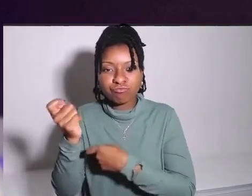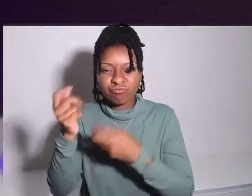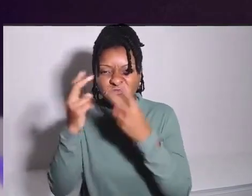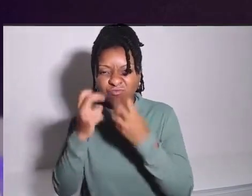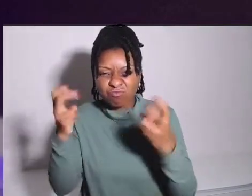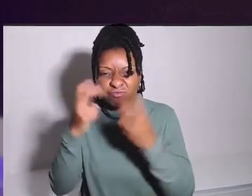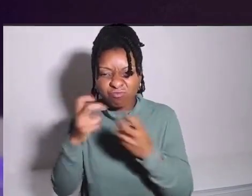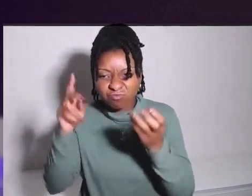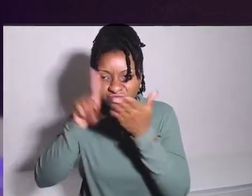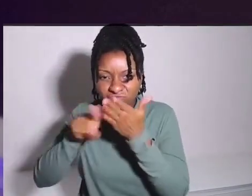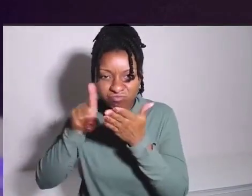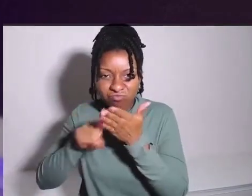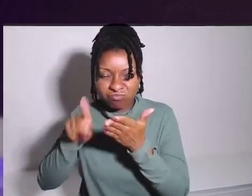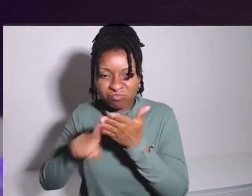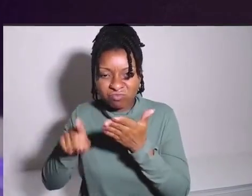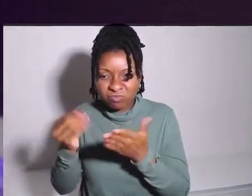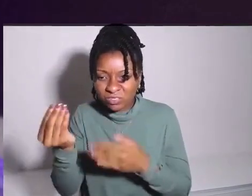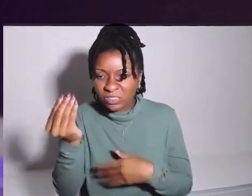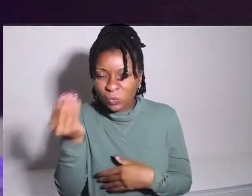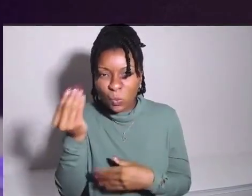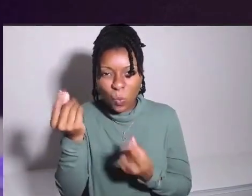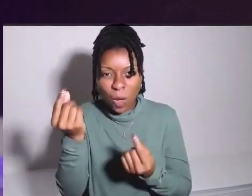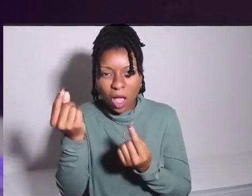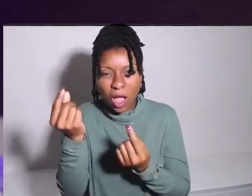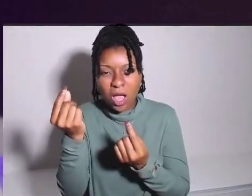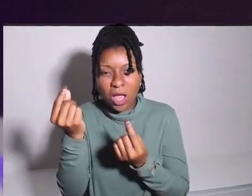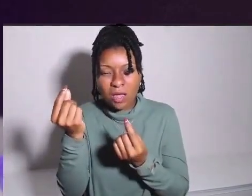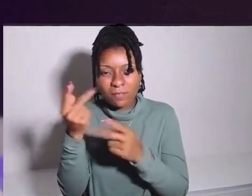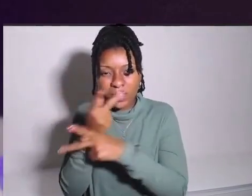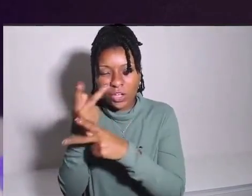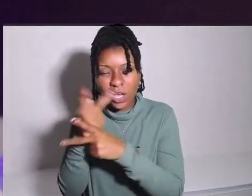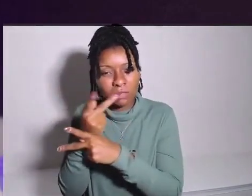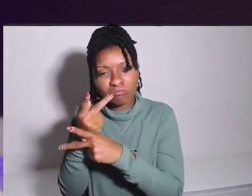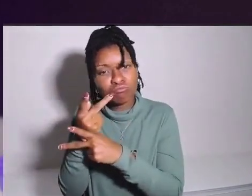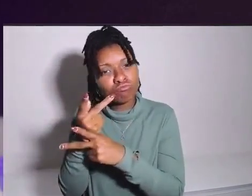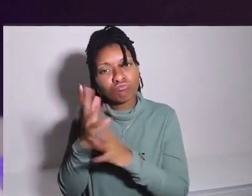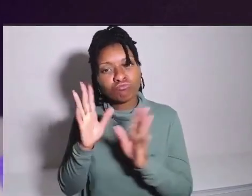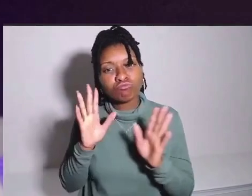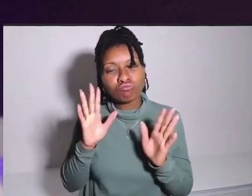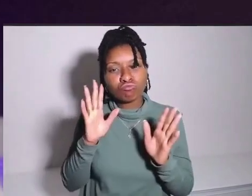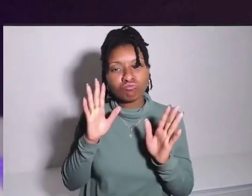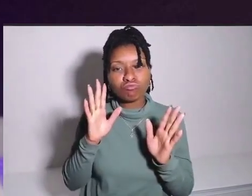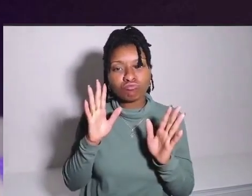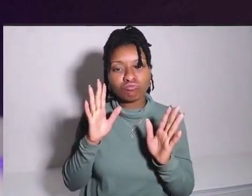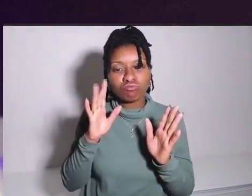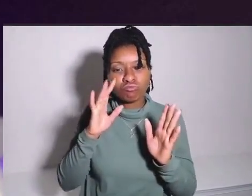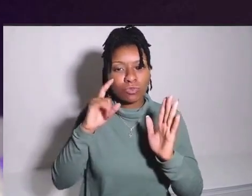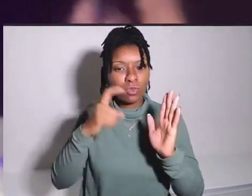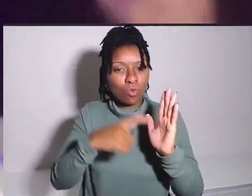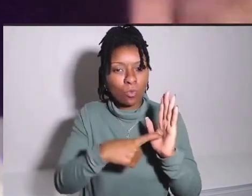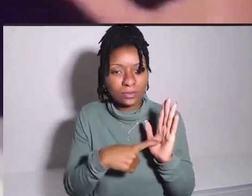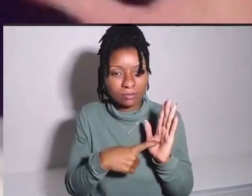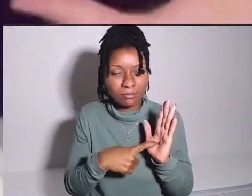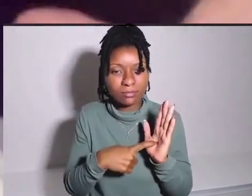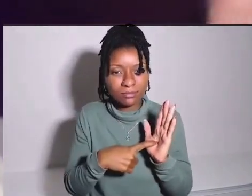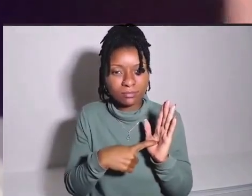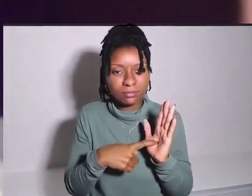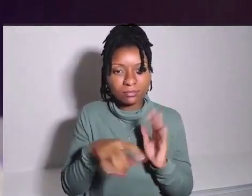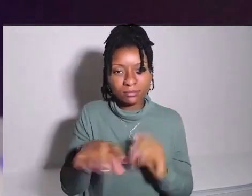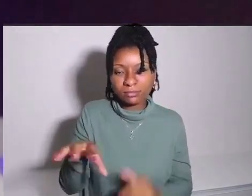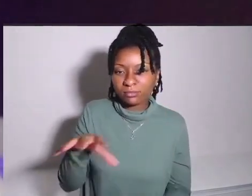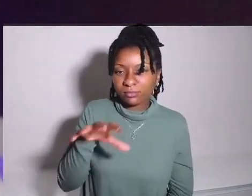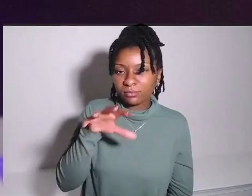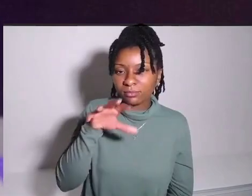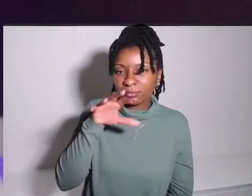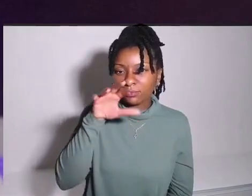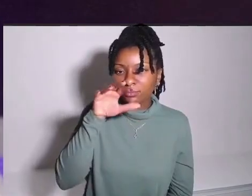dissect it or hold it in your hands right now. Just noticing. As you inhale through your nose, exhale through